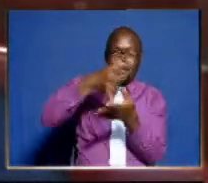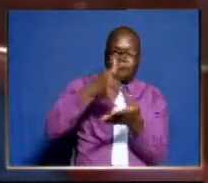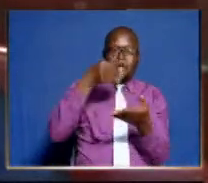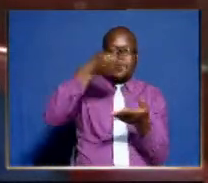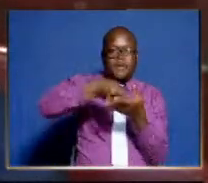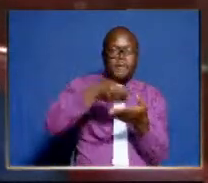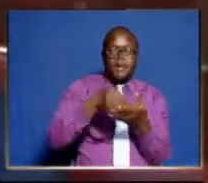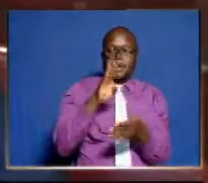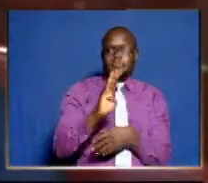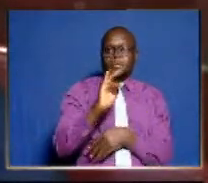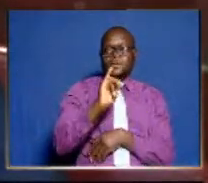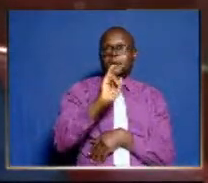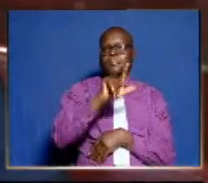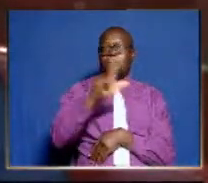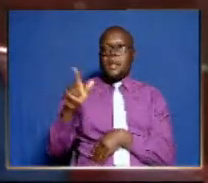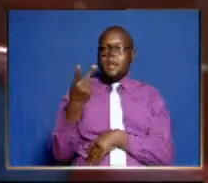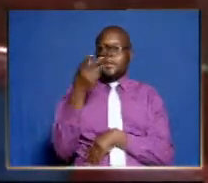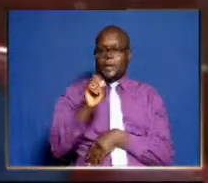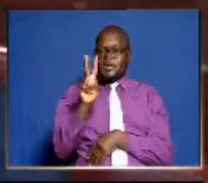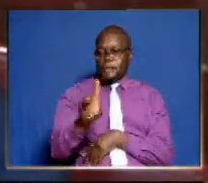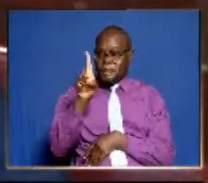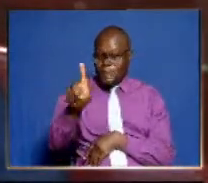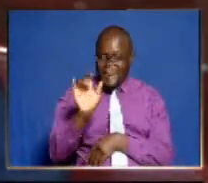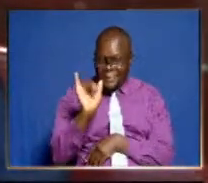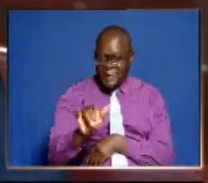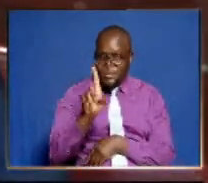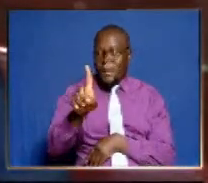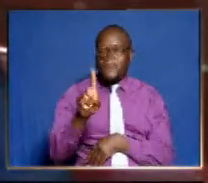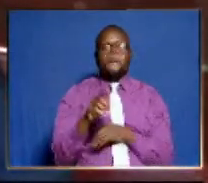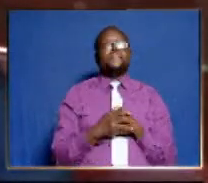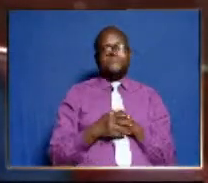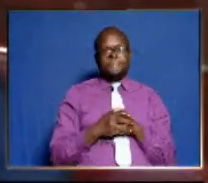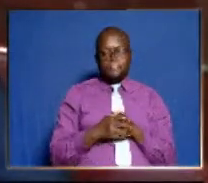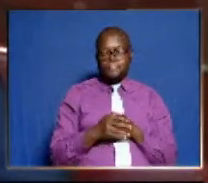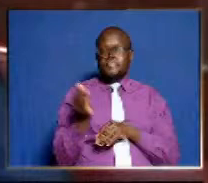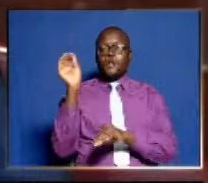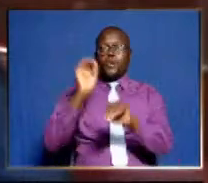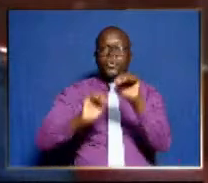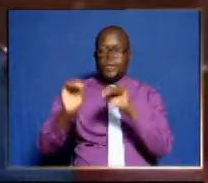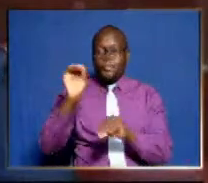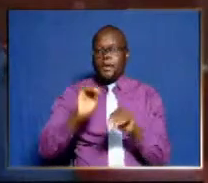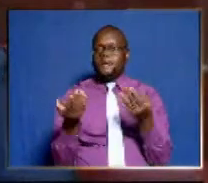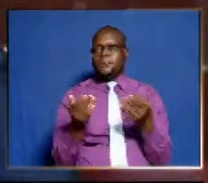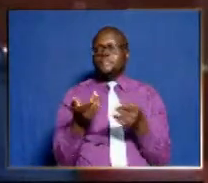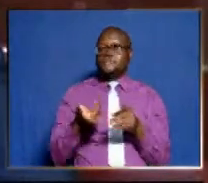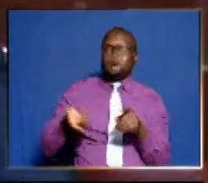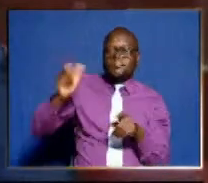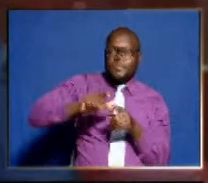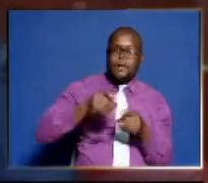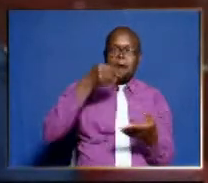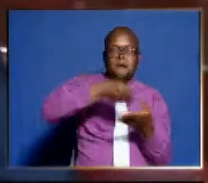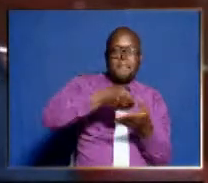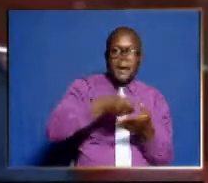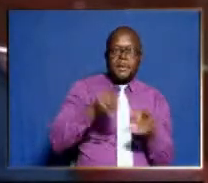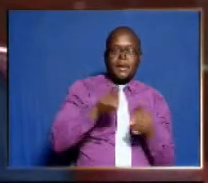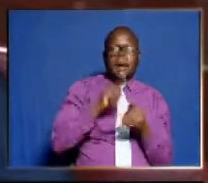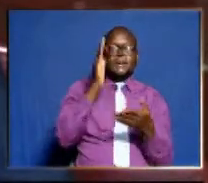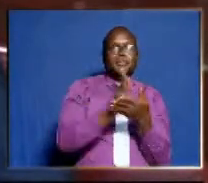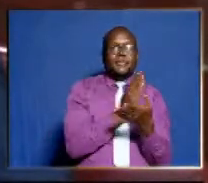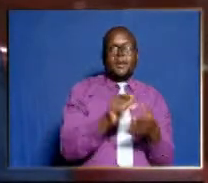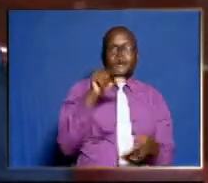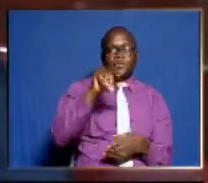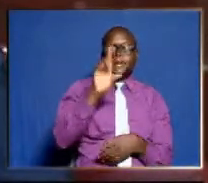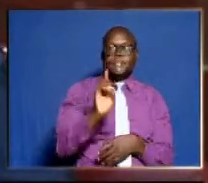Bill 2021 are unlikely to significantly contribute to the increase in revenue as share of